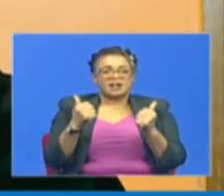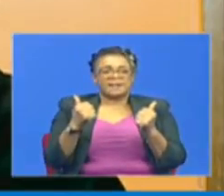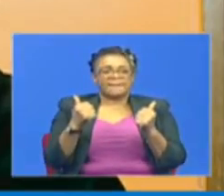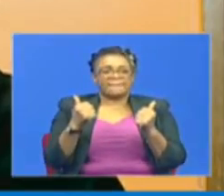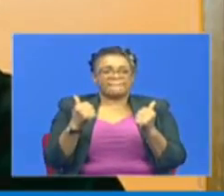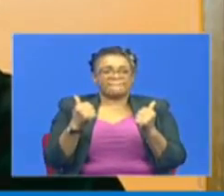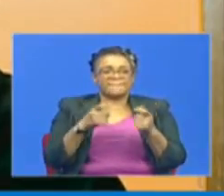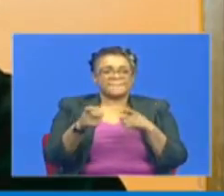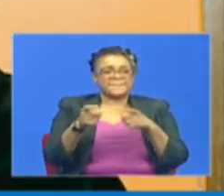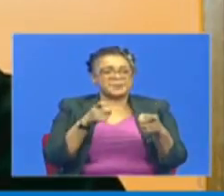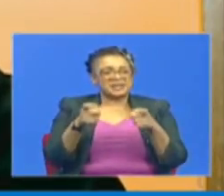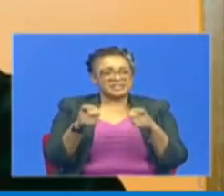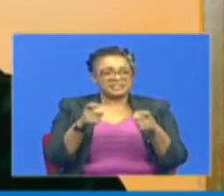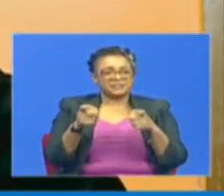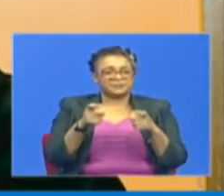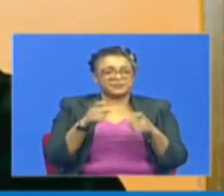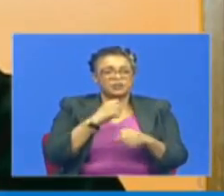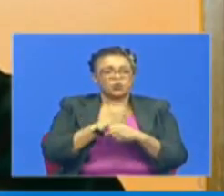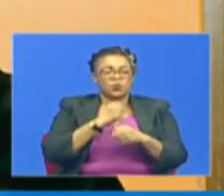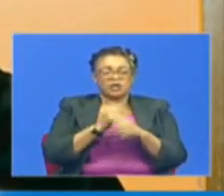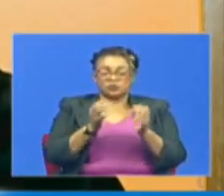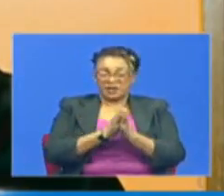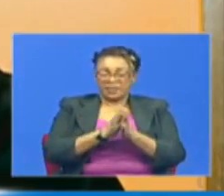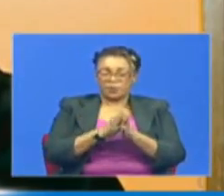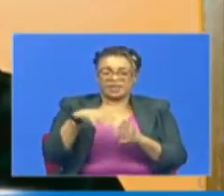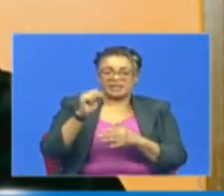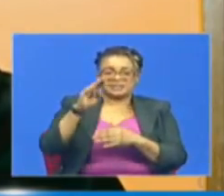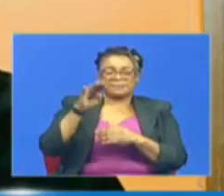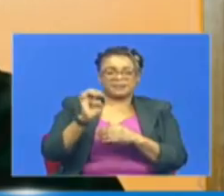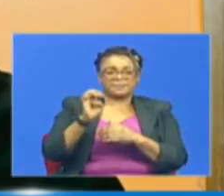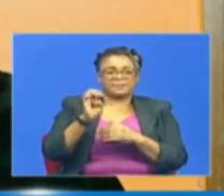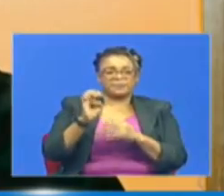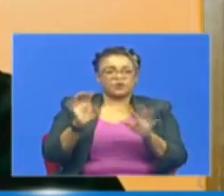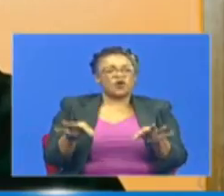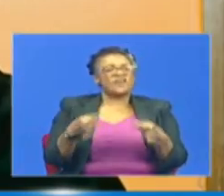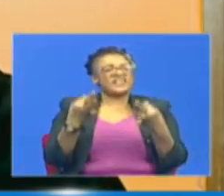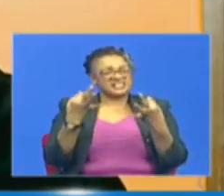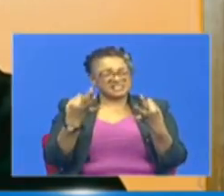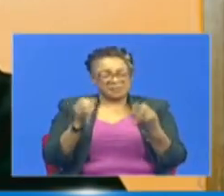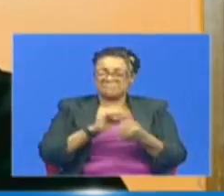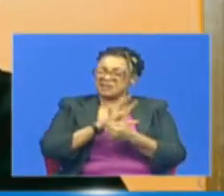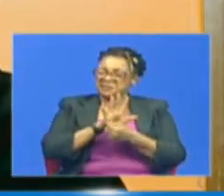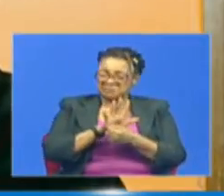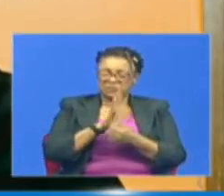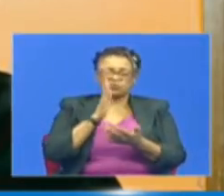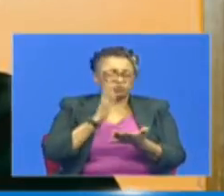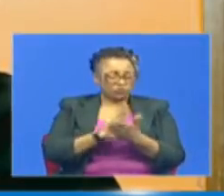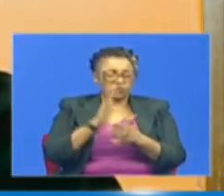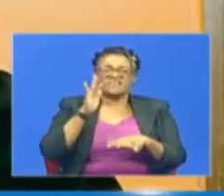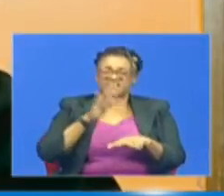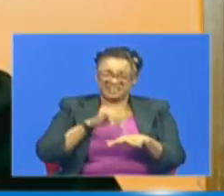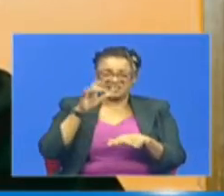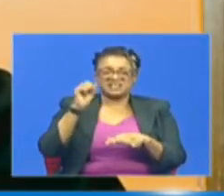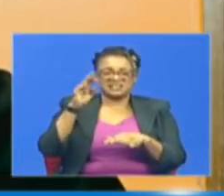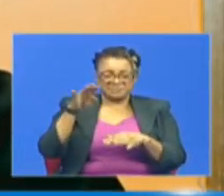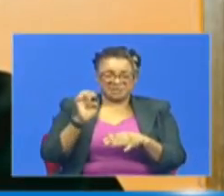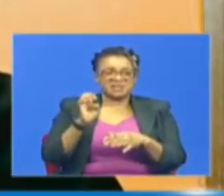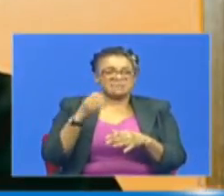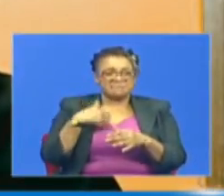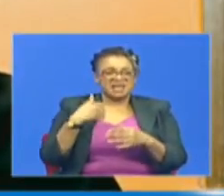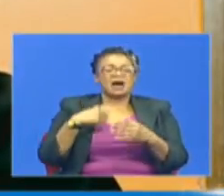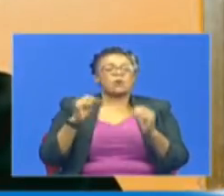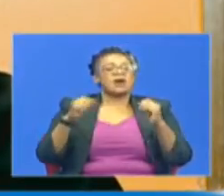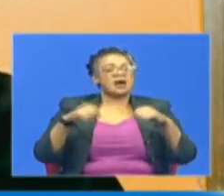is manage and work together with SMEs. Now, obviously, this pandemic has affected most of the SMEs. I'll be the first to agree